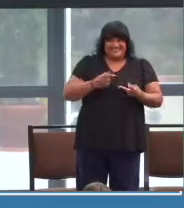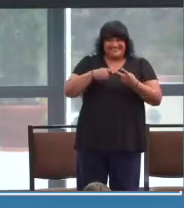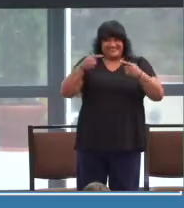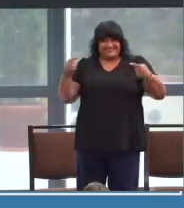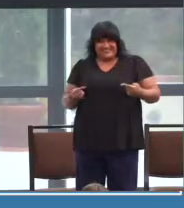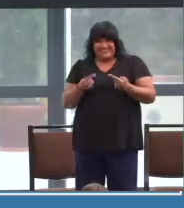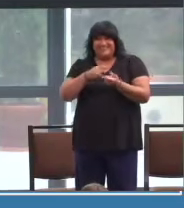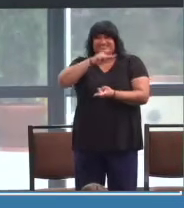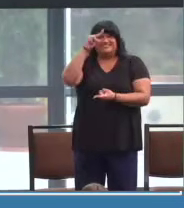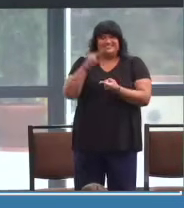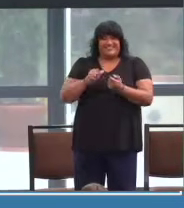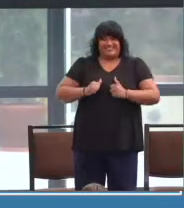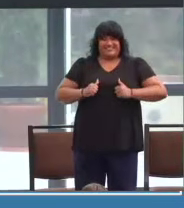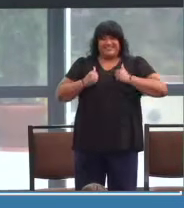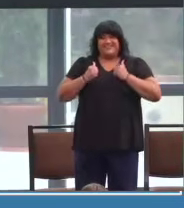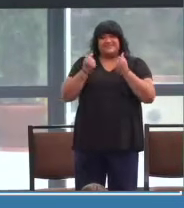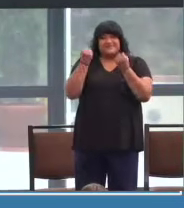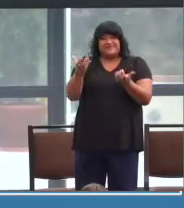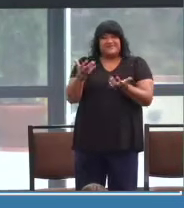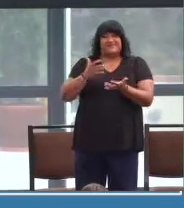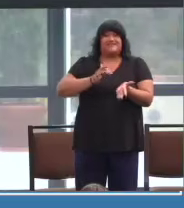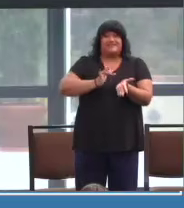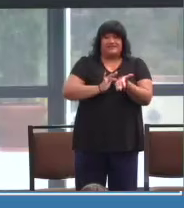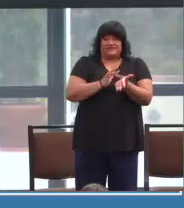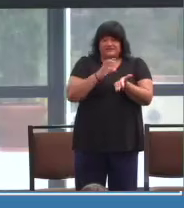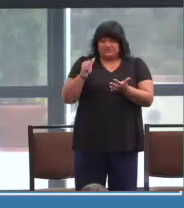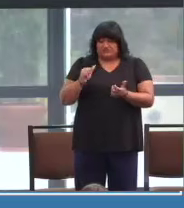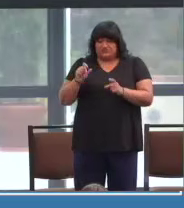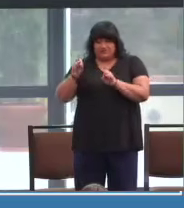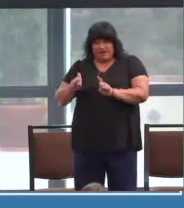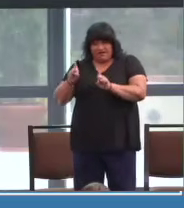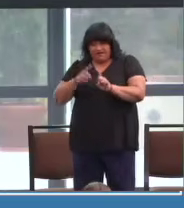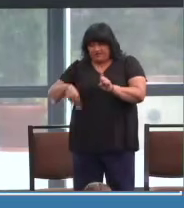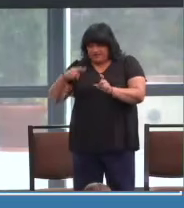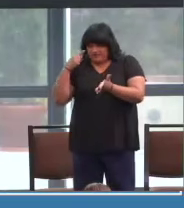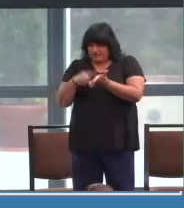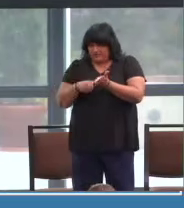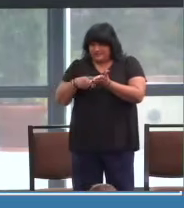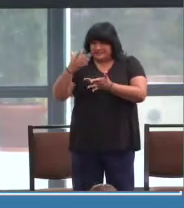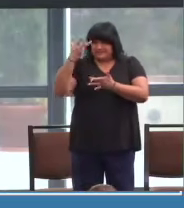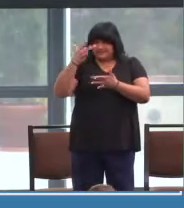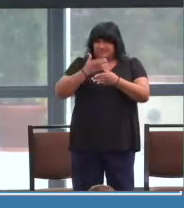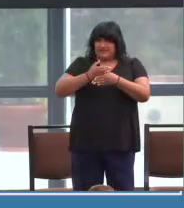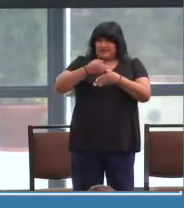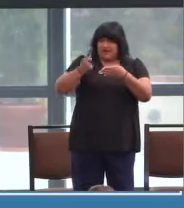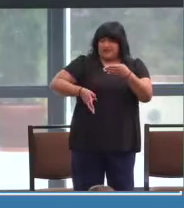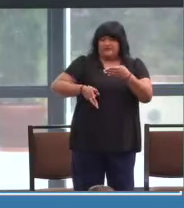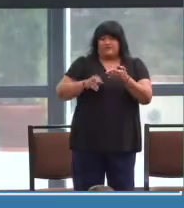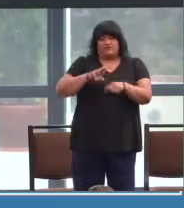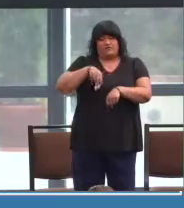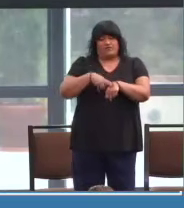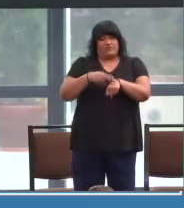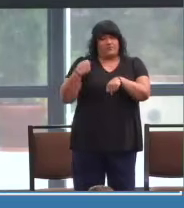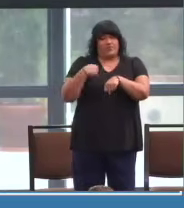life. A lot of our medications and the trials, they look at disease score outcomes, of course, because we want to